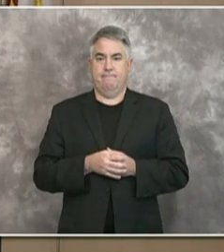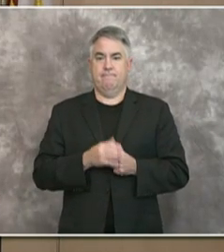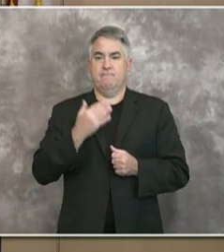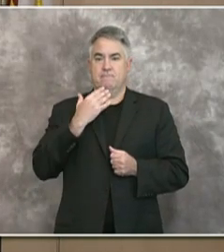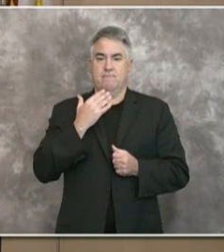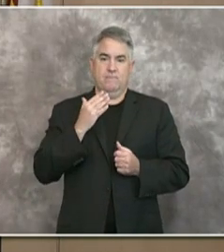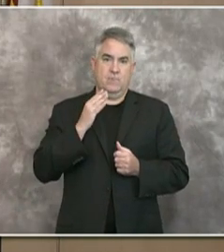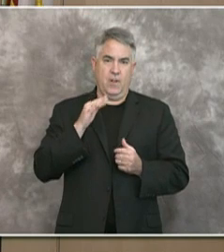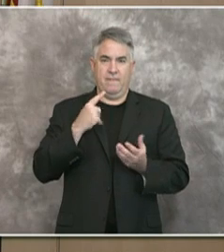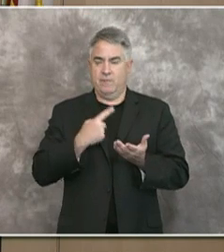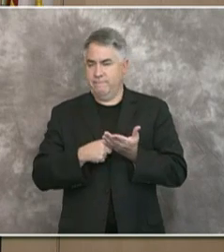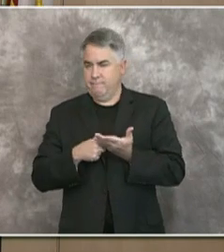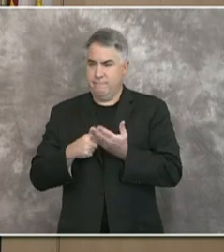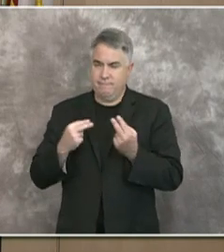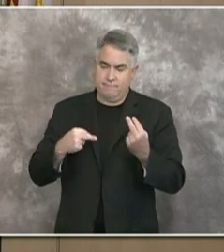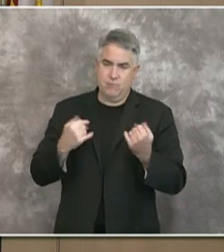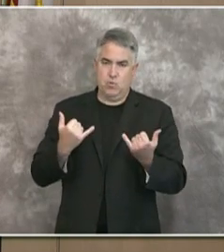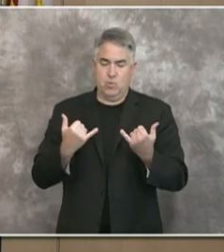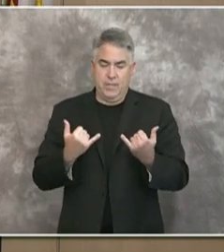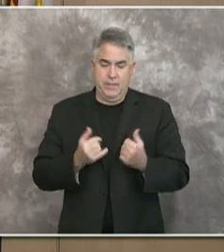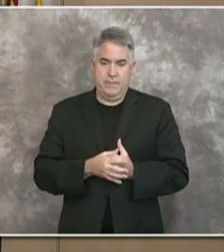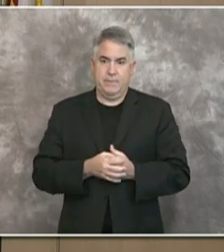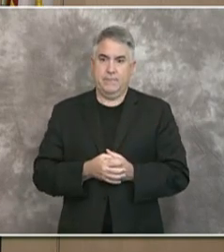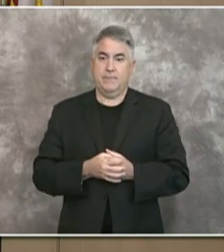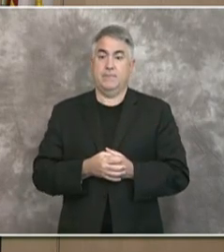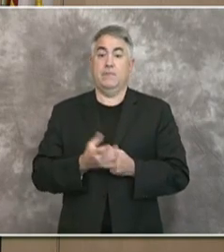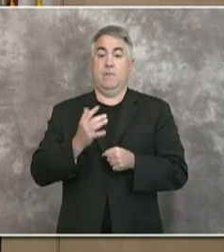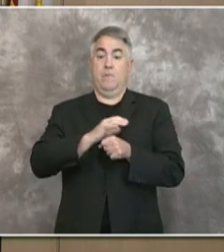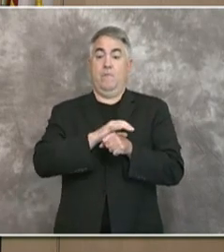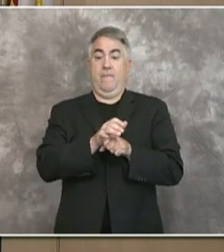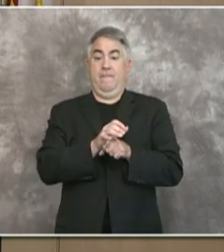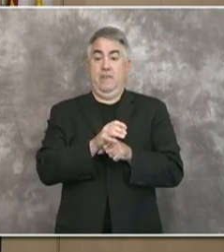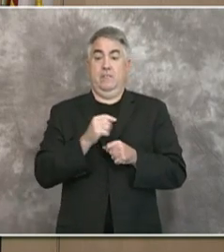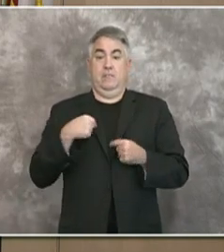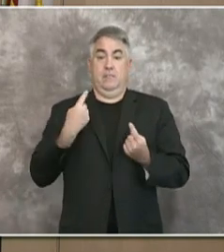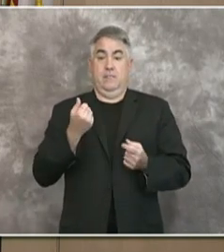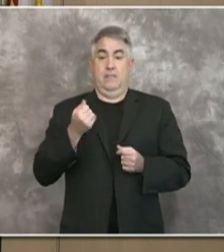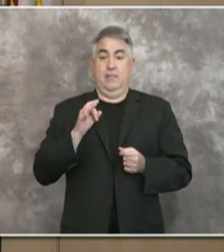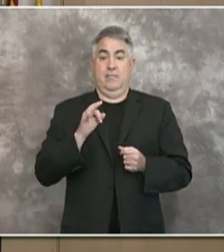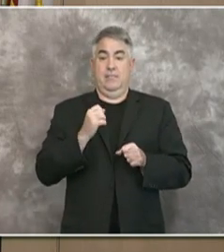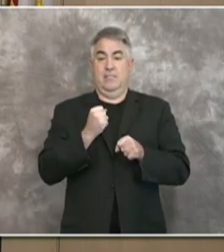briefing. So, for COVID-19 statistics ending this week,